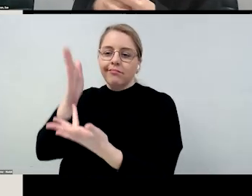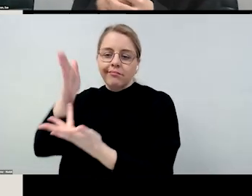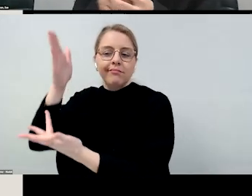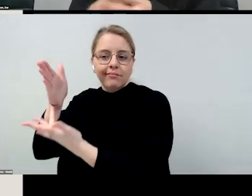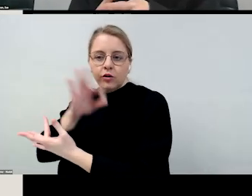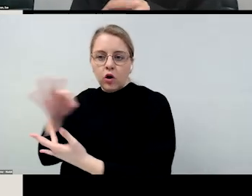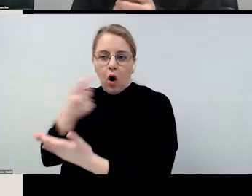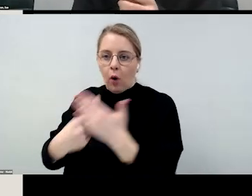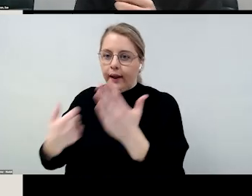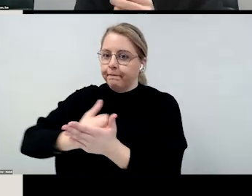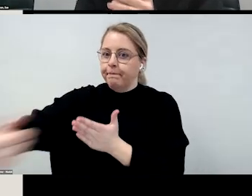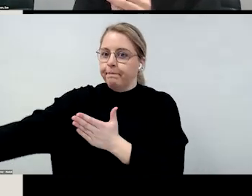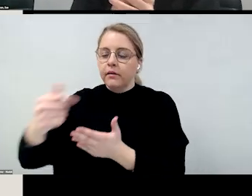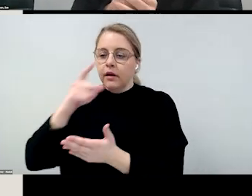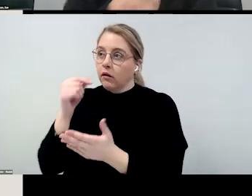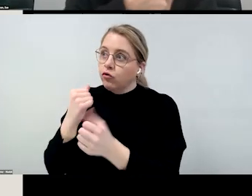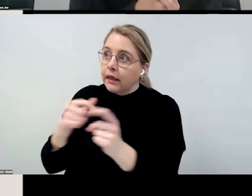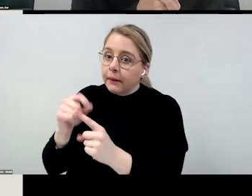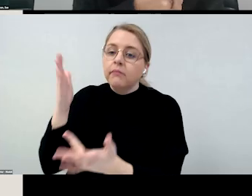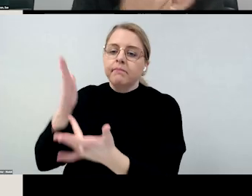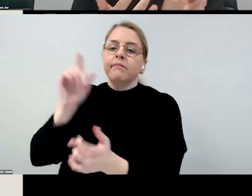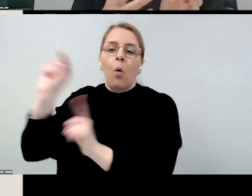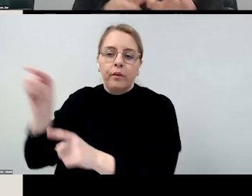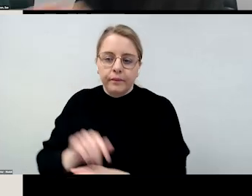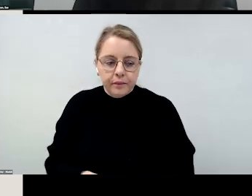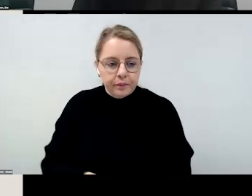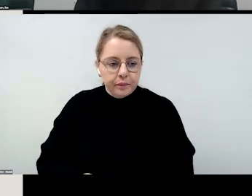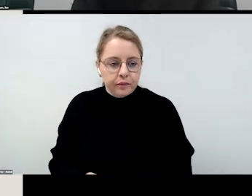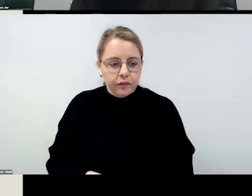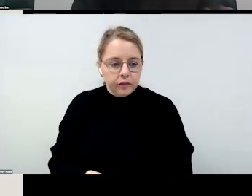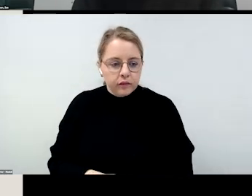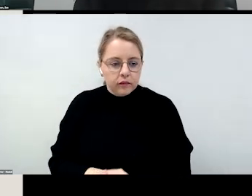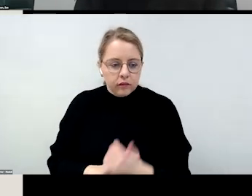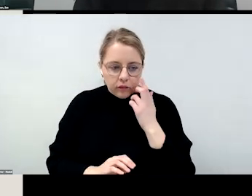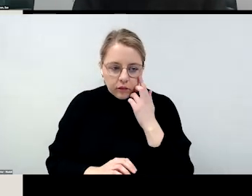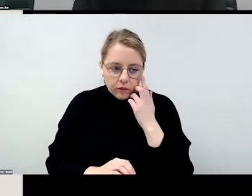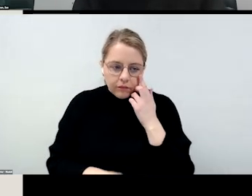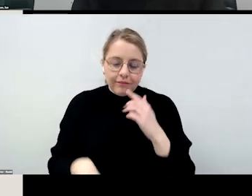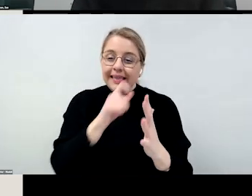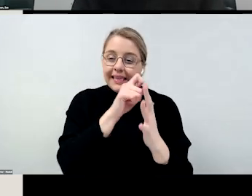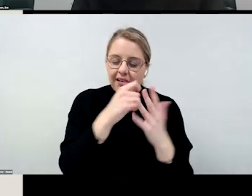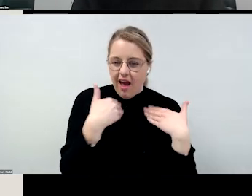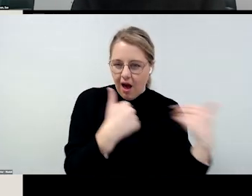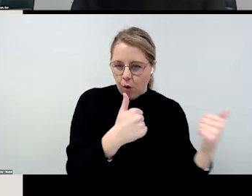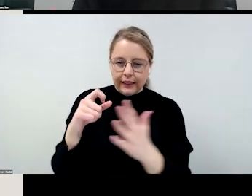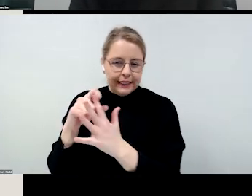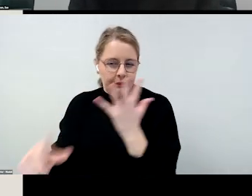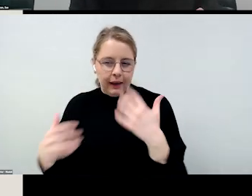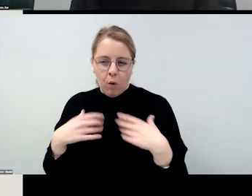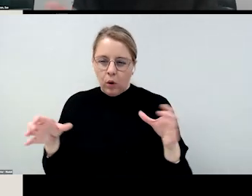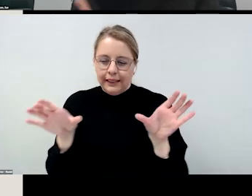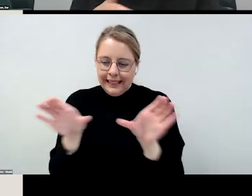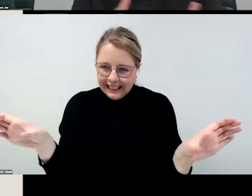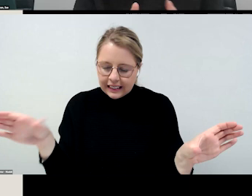preventive health needs in a timely manner. We can also look to reform the siloed nature of disability and health sectors. So,